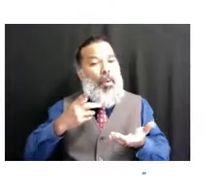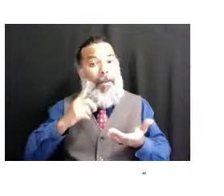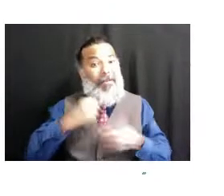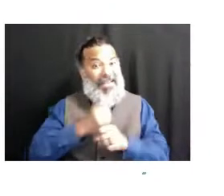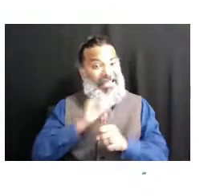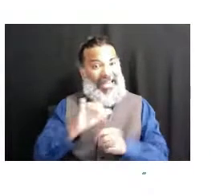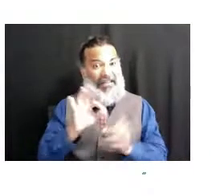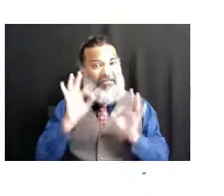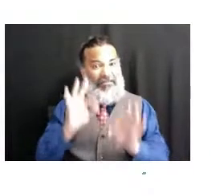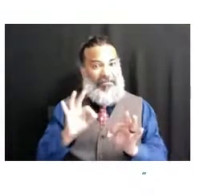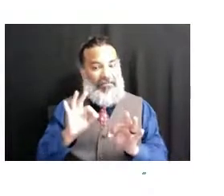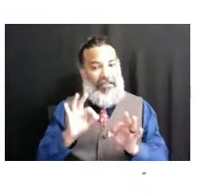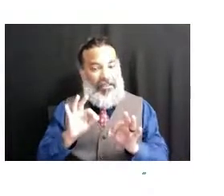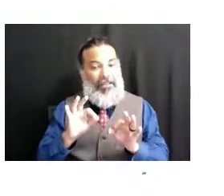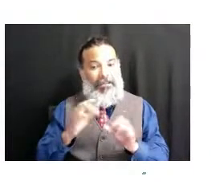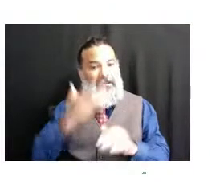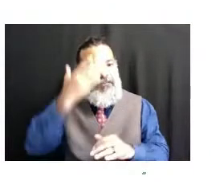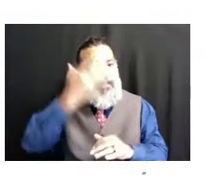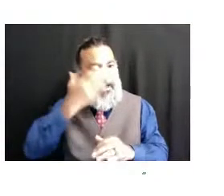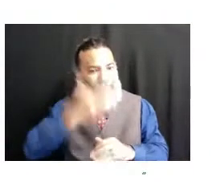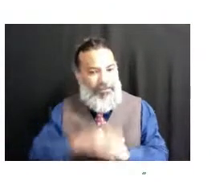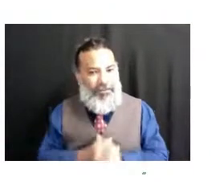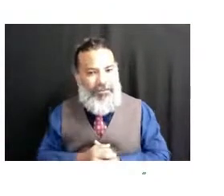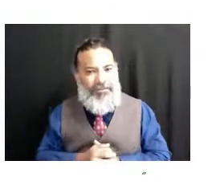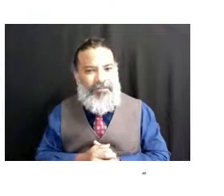course, that portico. And